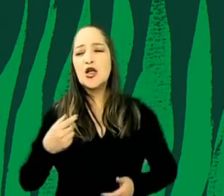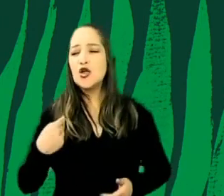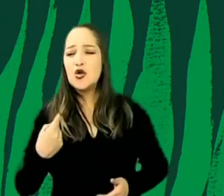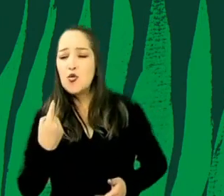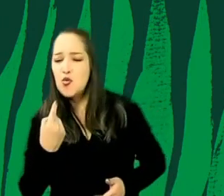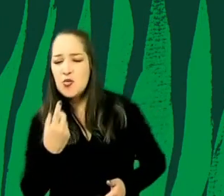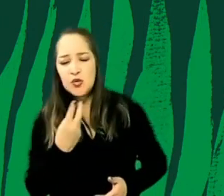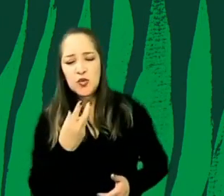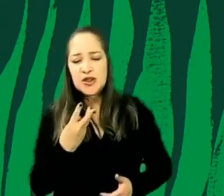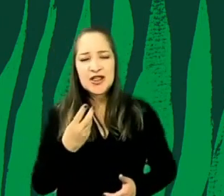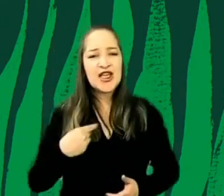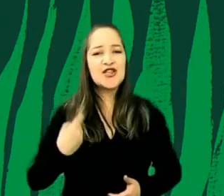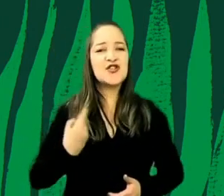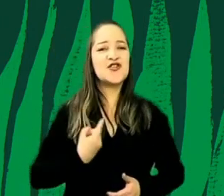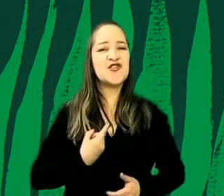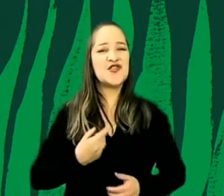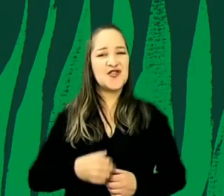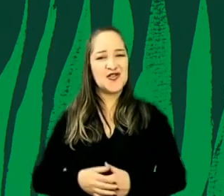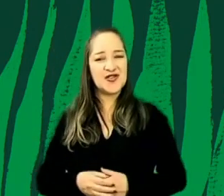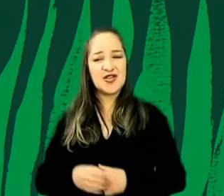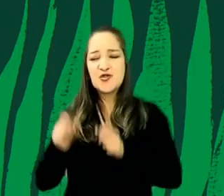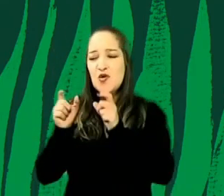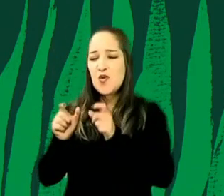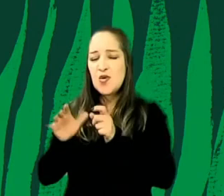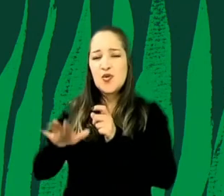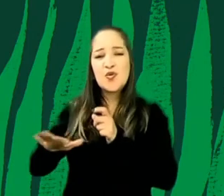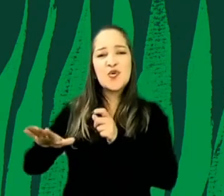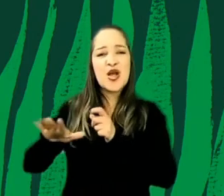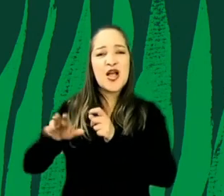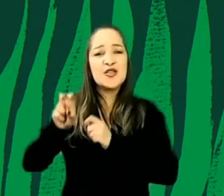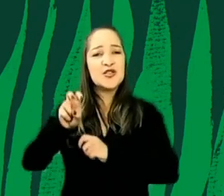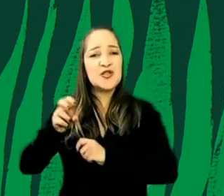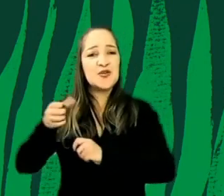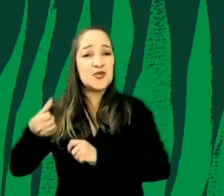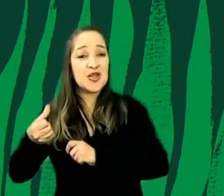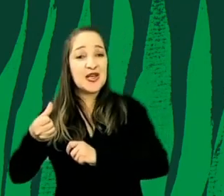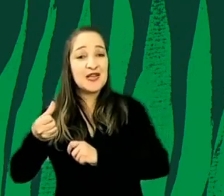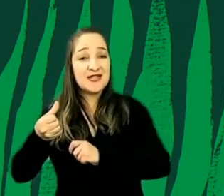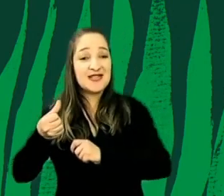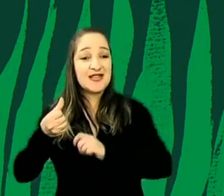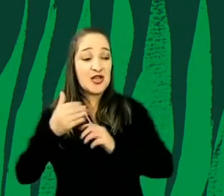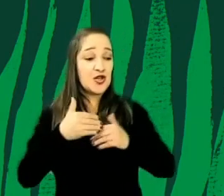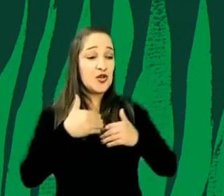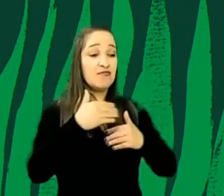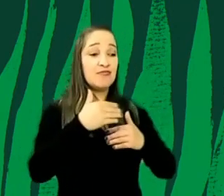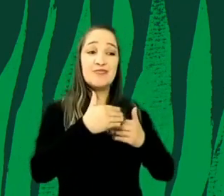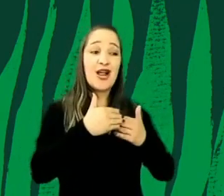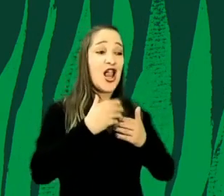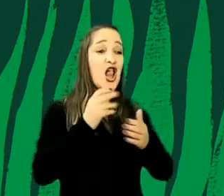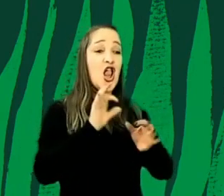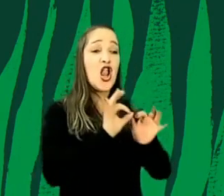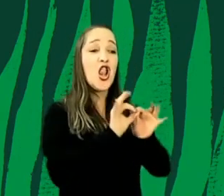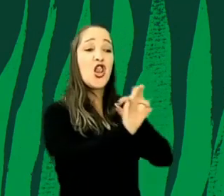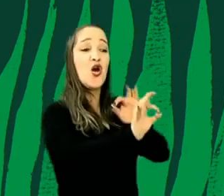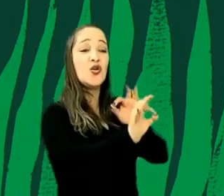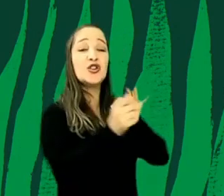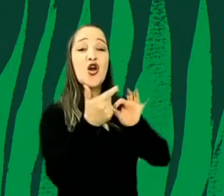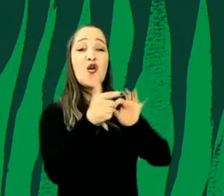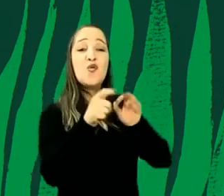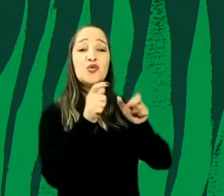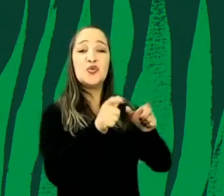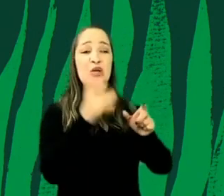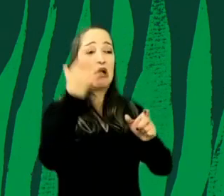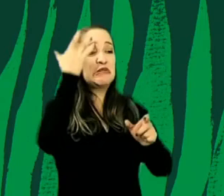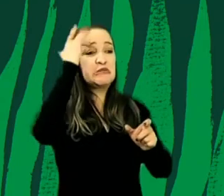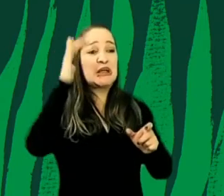know, five or six of us could be on another landmass somewhere they didn't even know existed. But this was the dream. This was they knew we